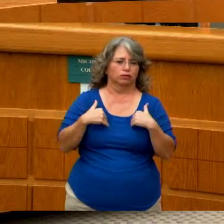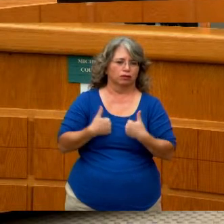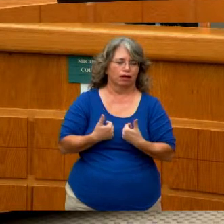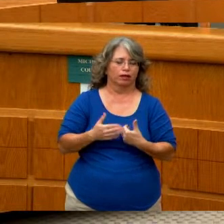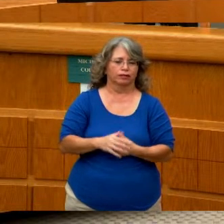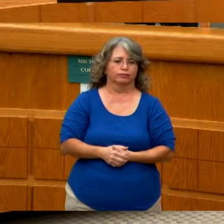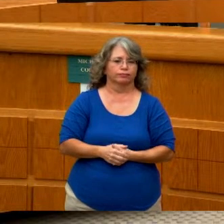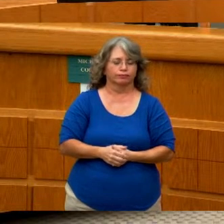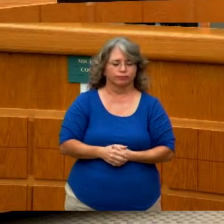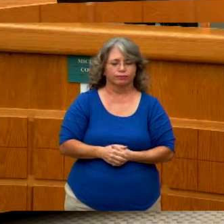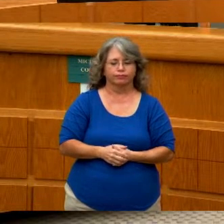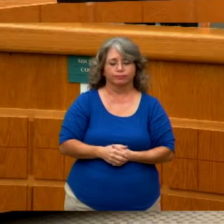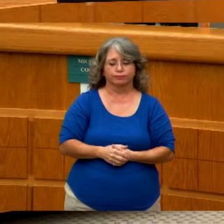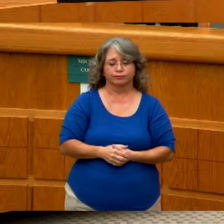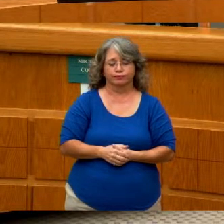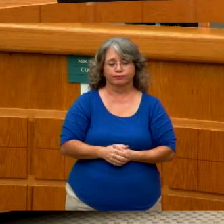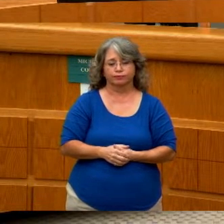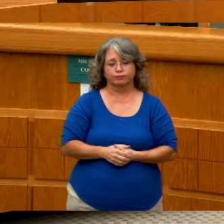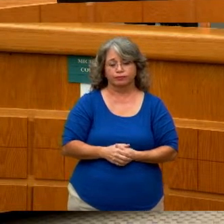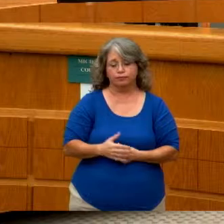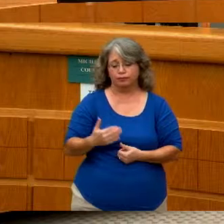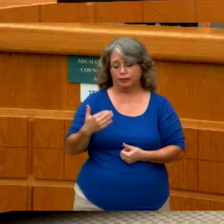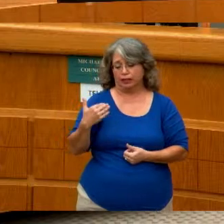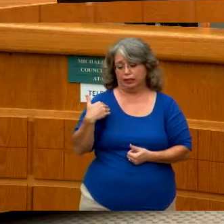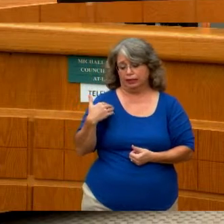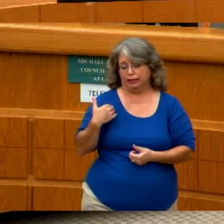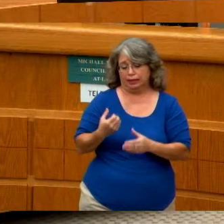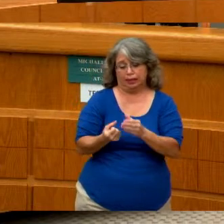is a world fatigue, because this is a worldwide pandemic.